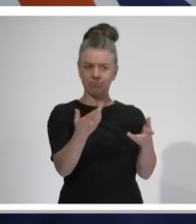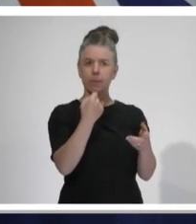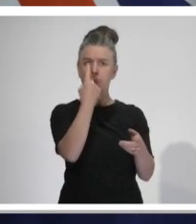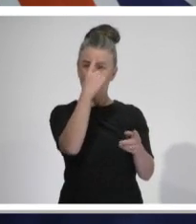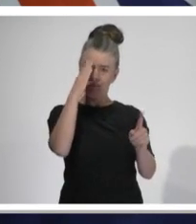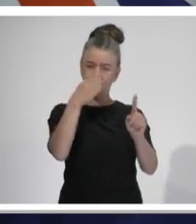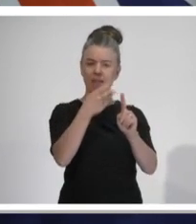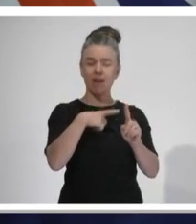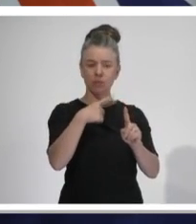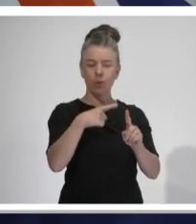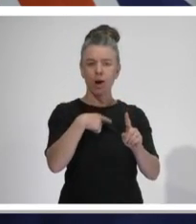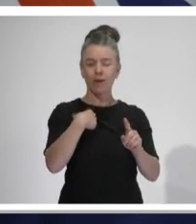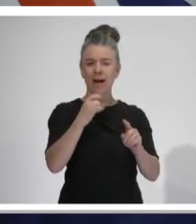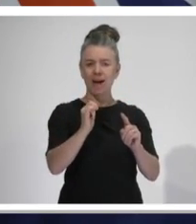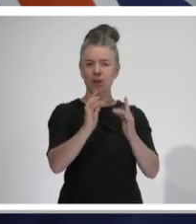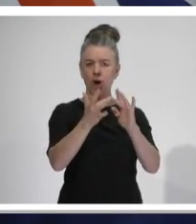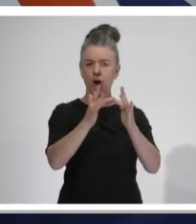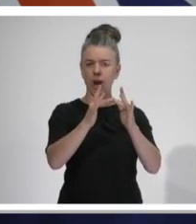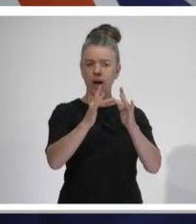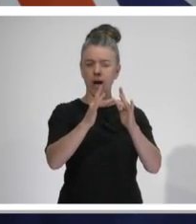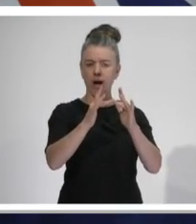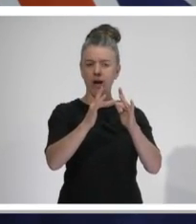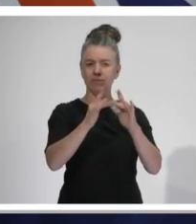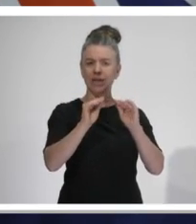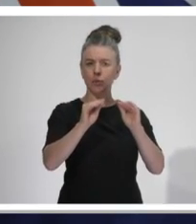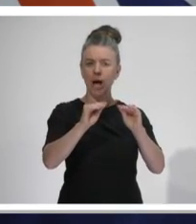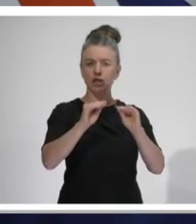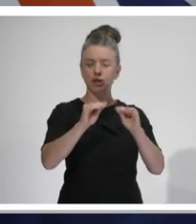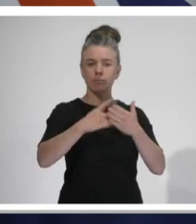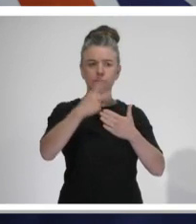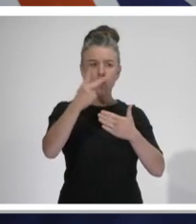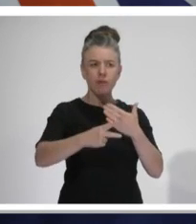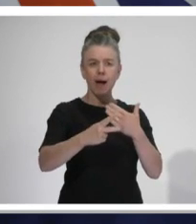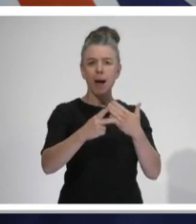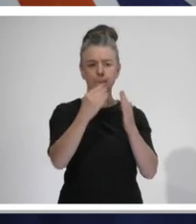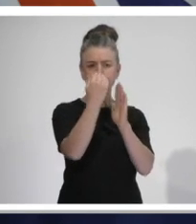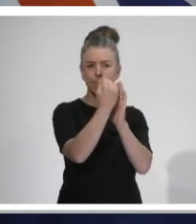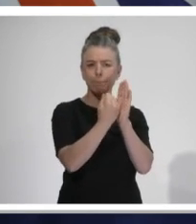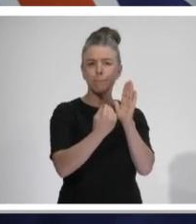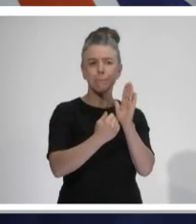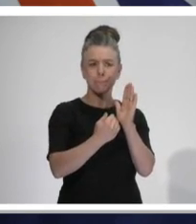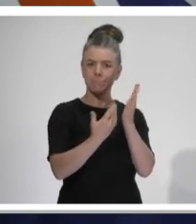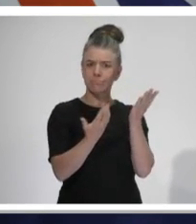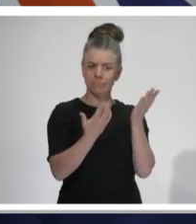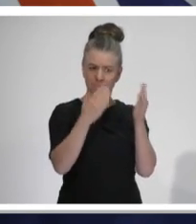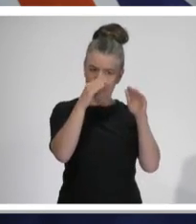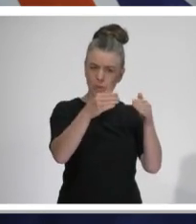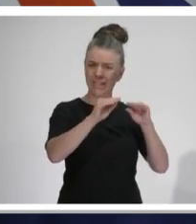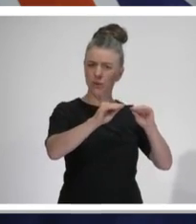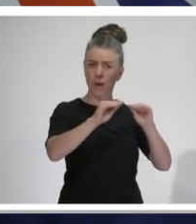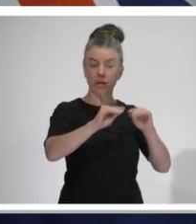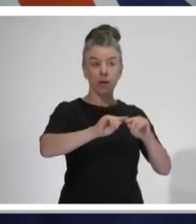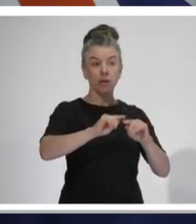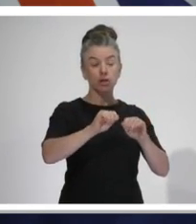the online learning program and all of the support that goes with that. And we are completely focused on this as an